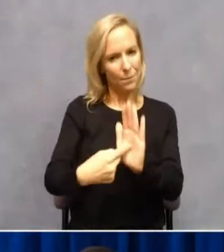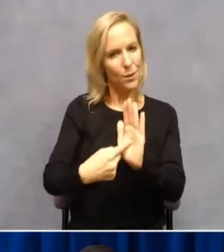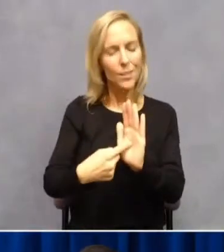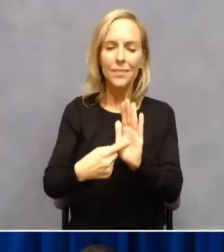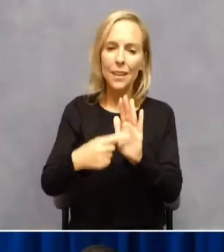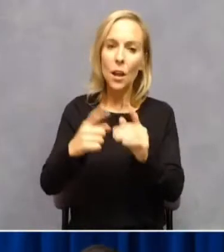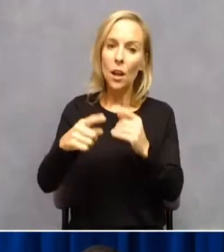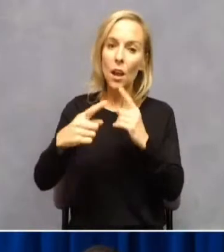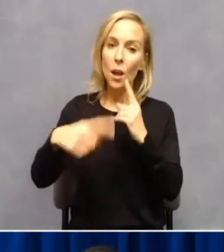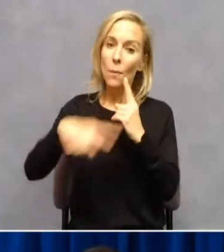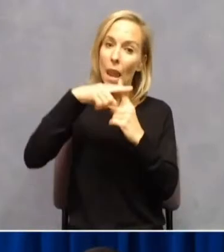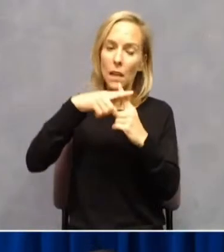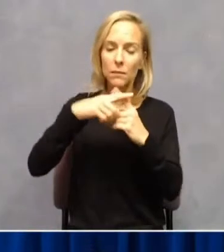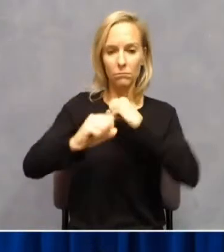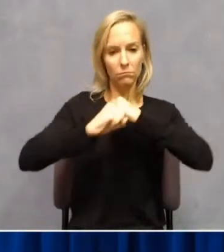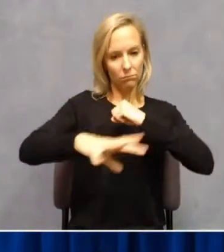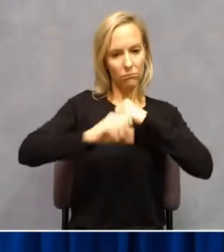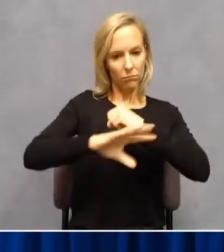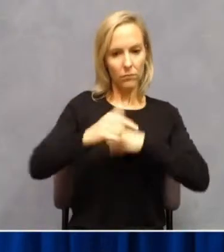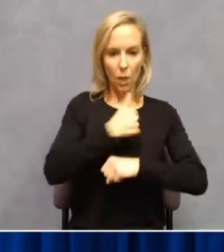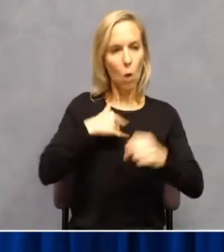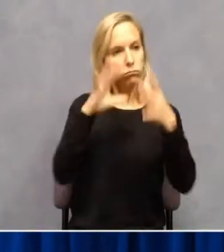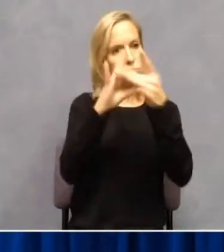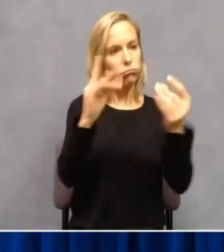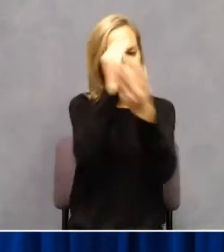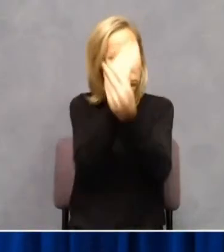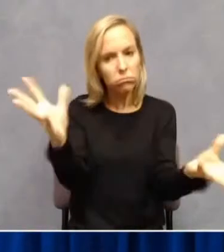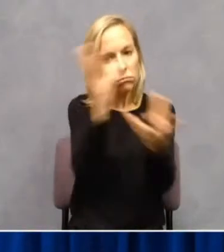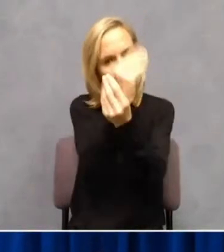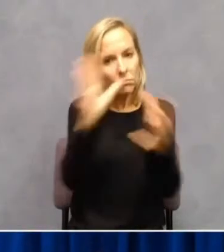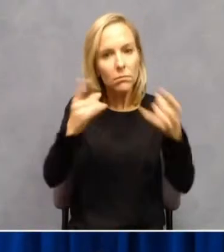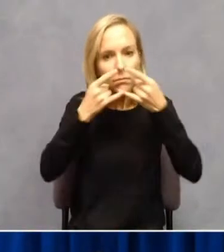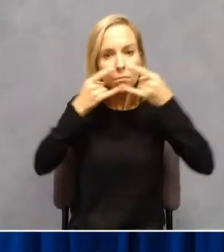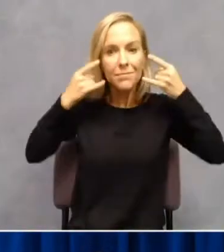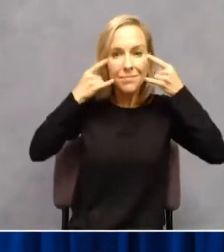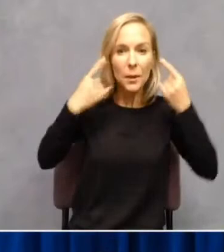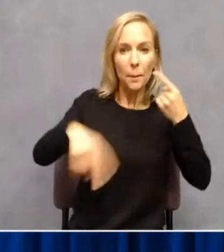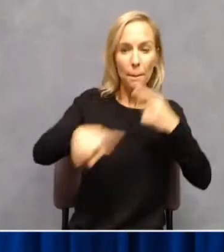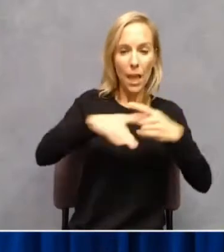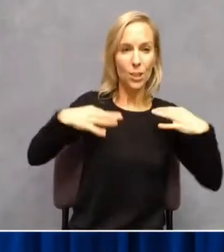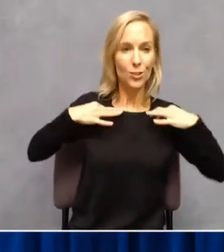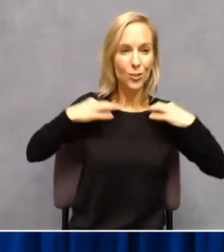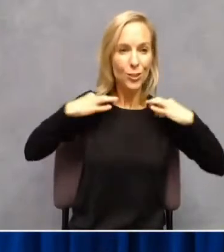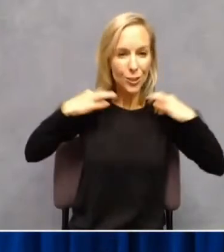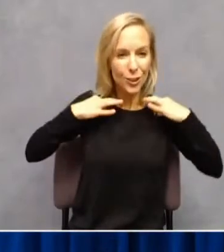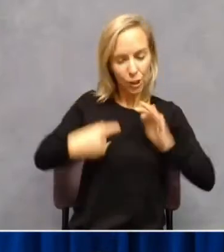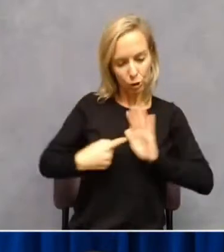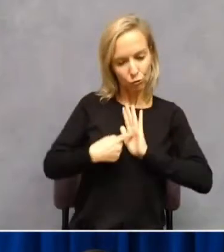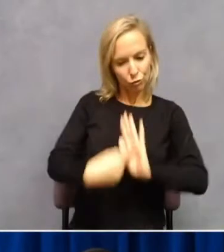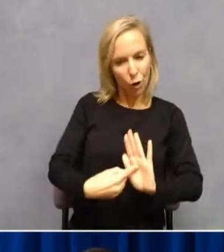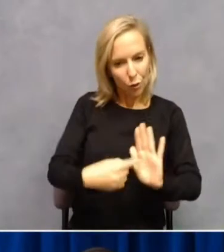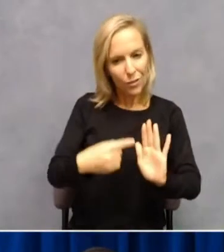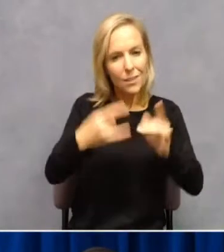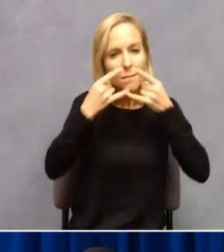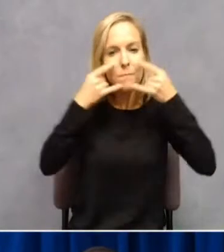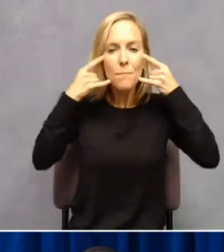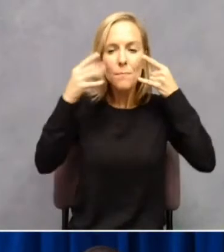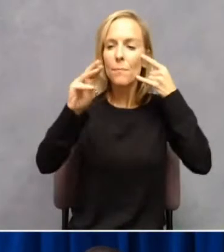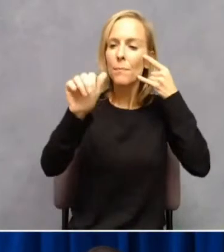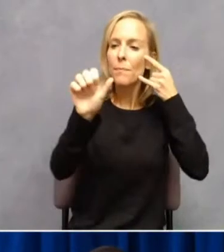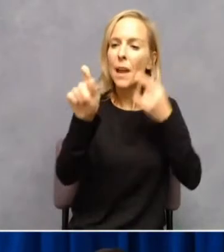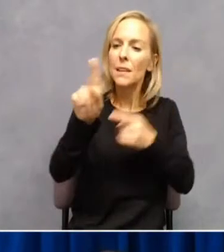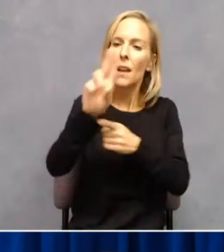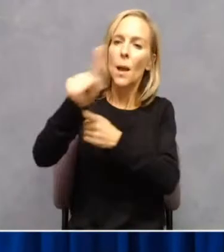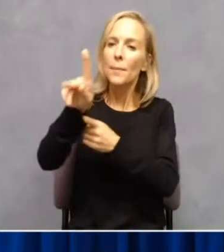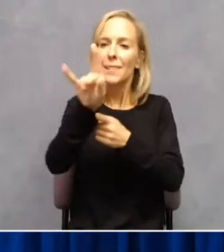Up KY message on their shirts. We appreciate your dedication to ensure we stay healthy at work and they have fun